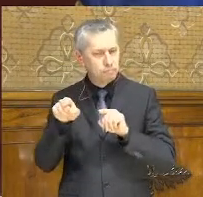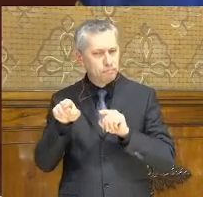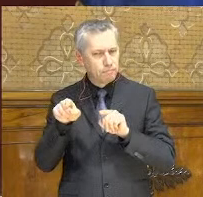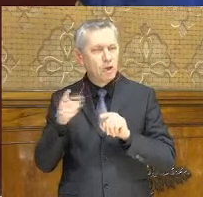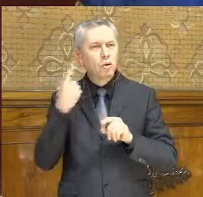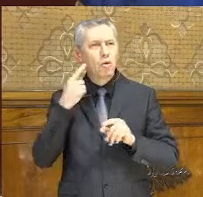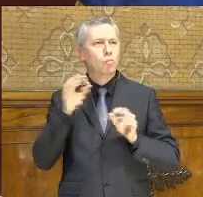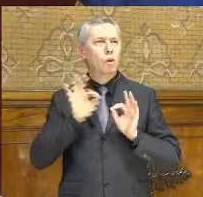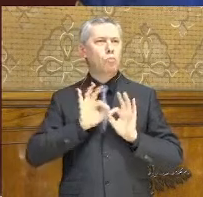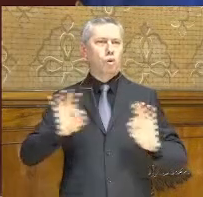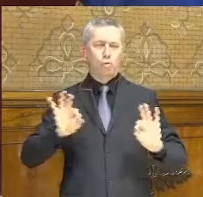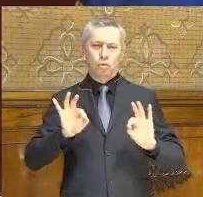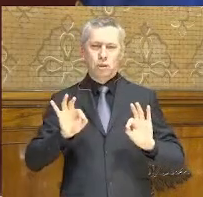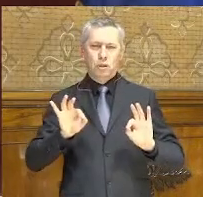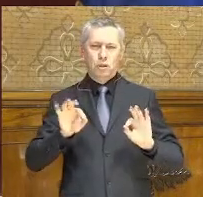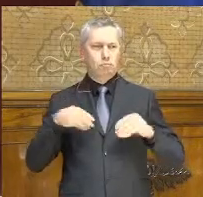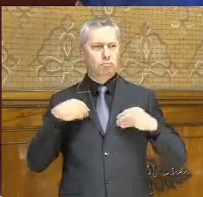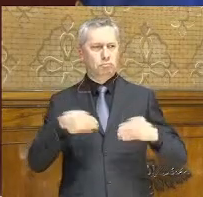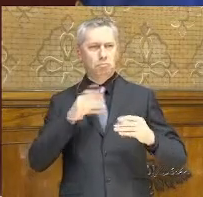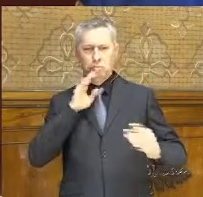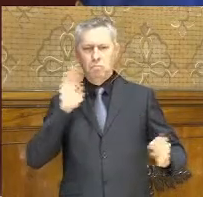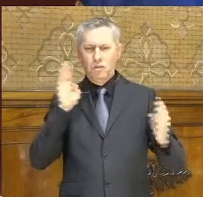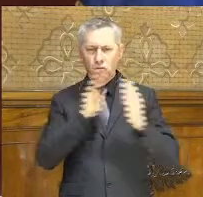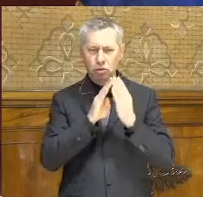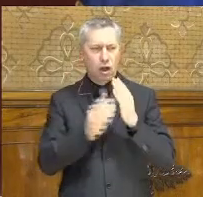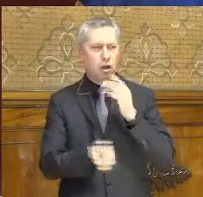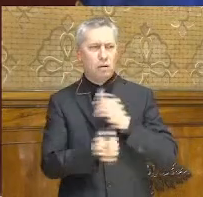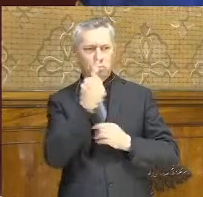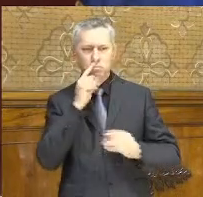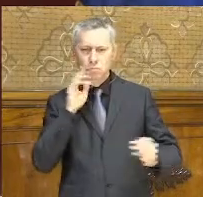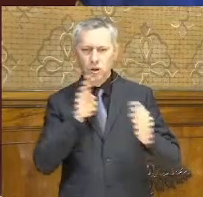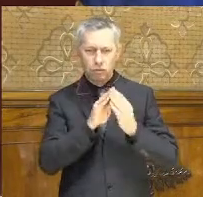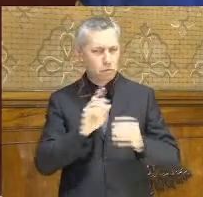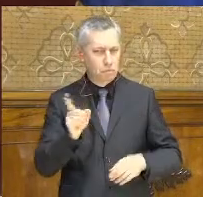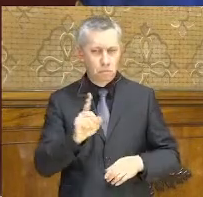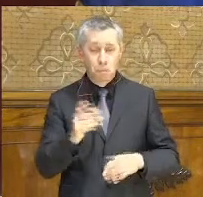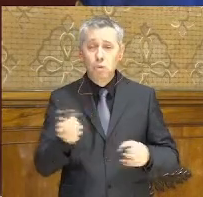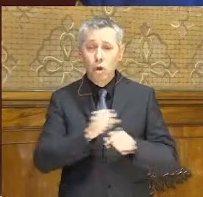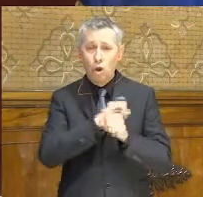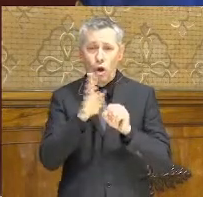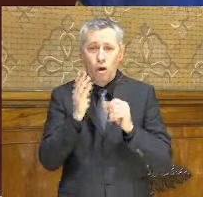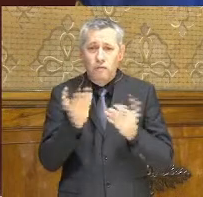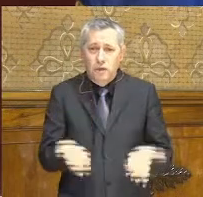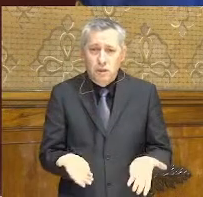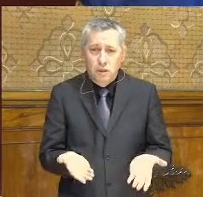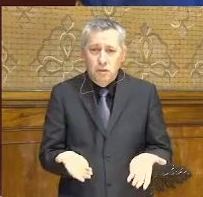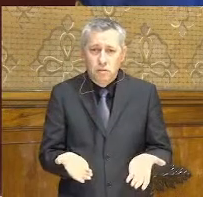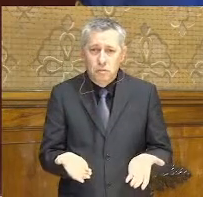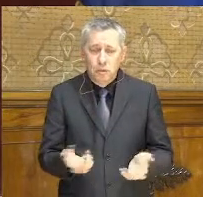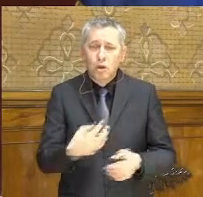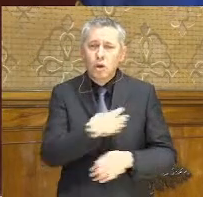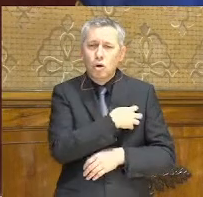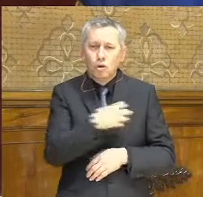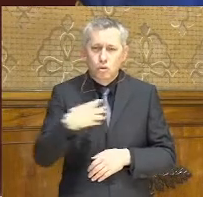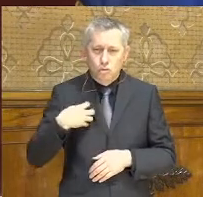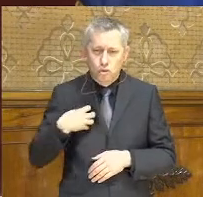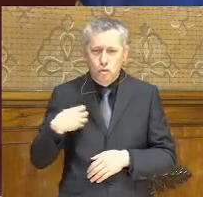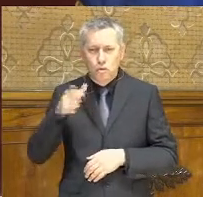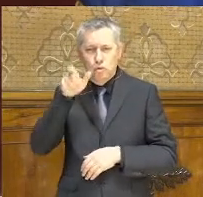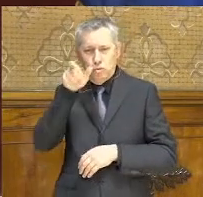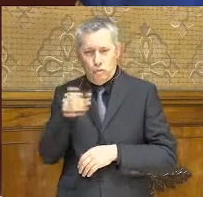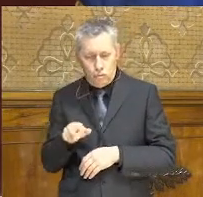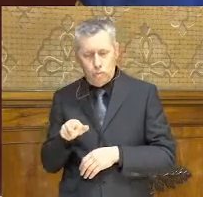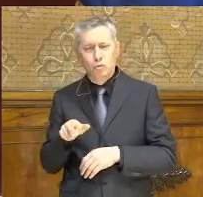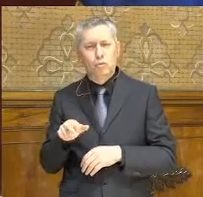present. We were unprepared for COVID, which the historian of science, Lorraine Daston, described